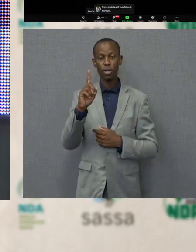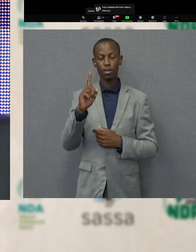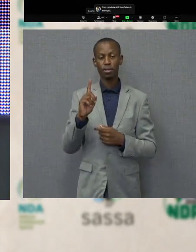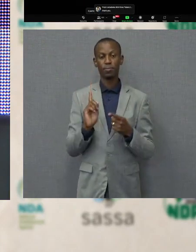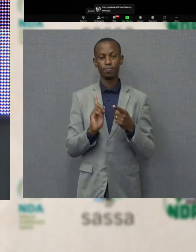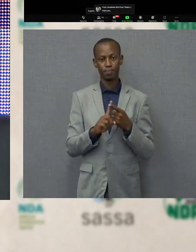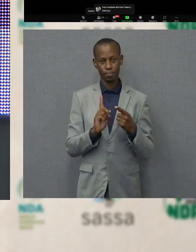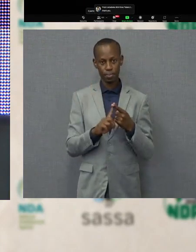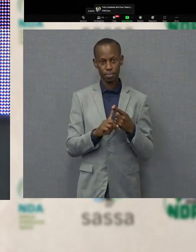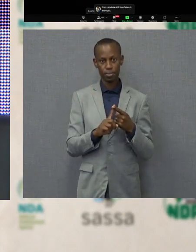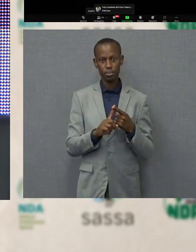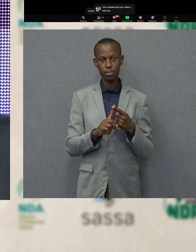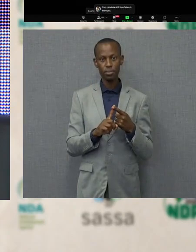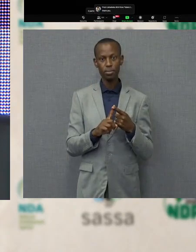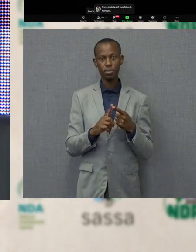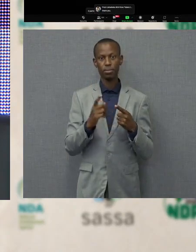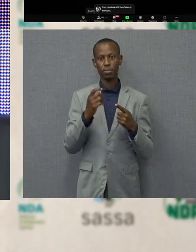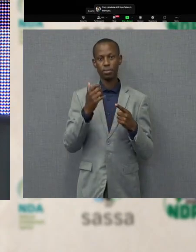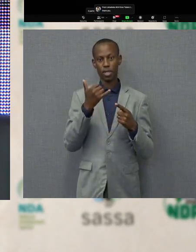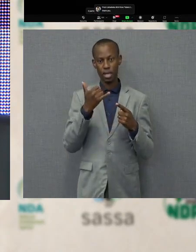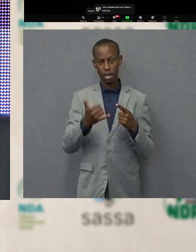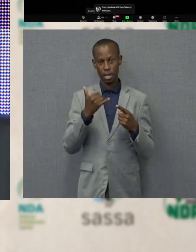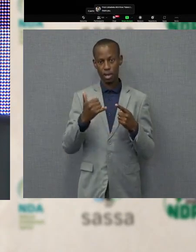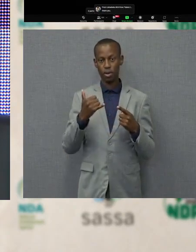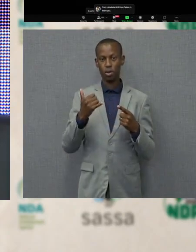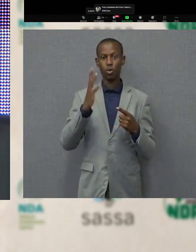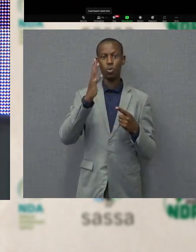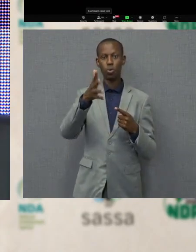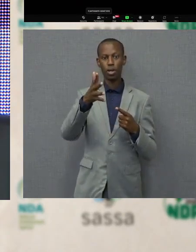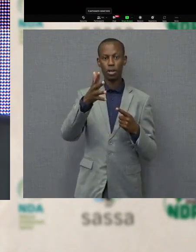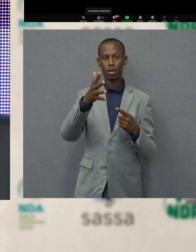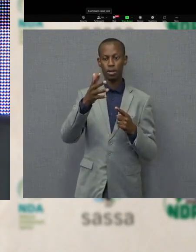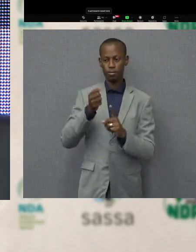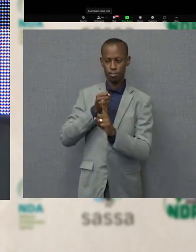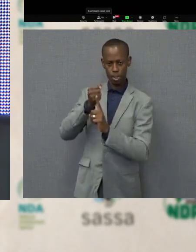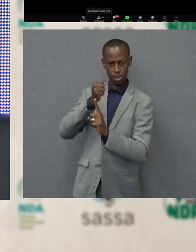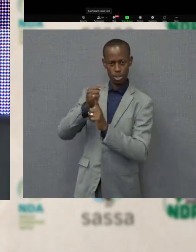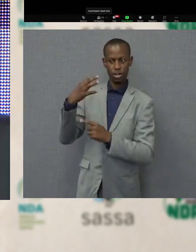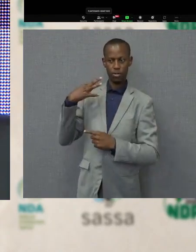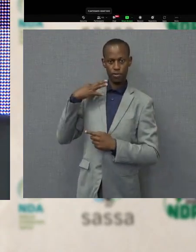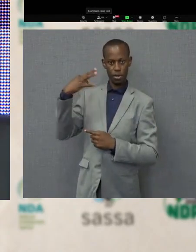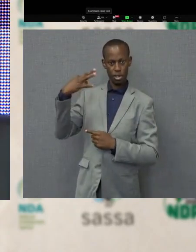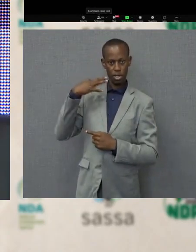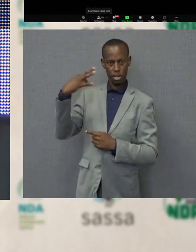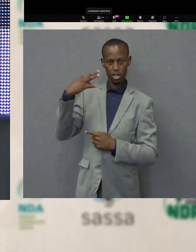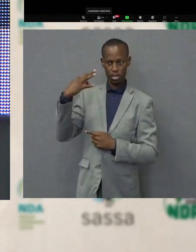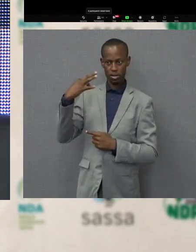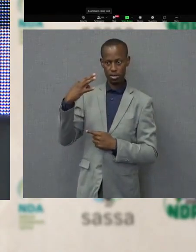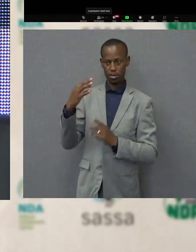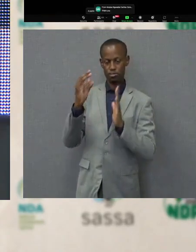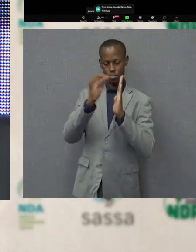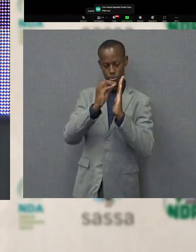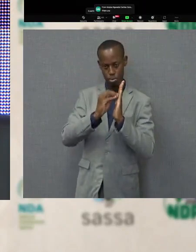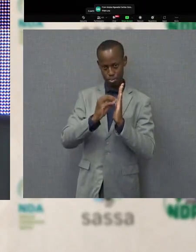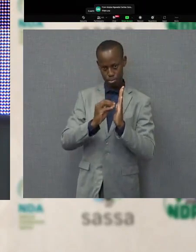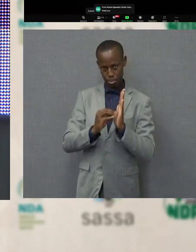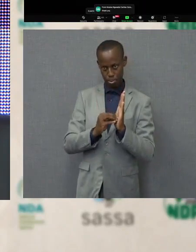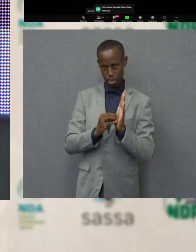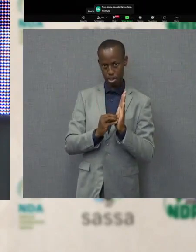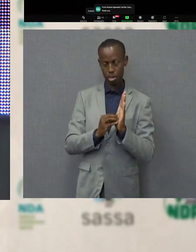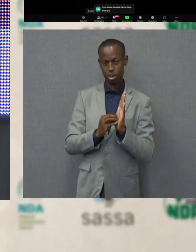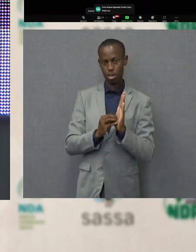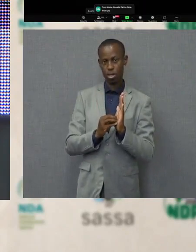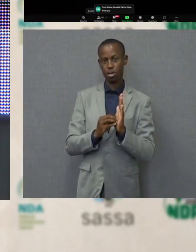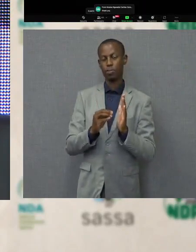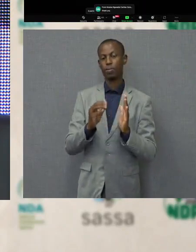to actually popularize volunteerism as suggested by Ricardo. We're going